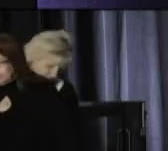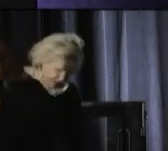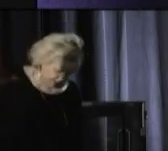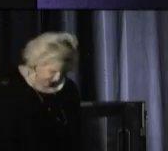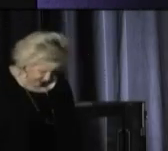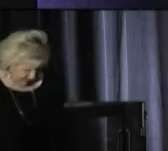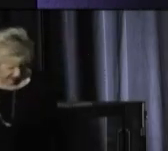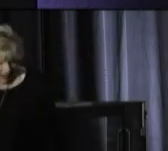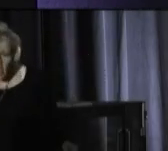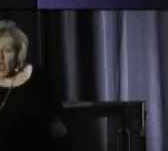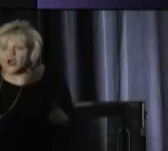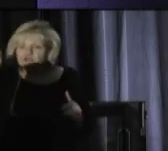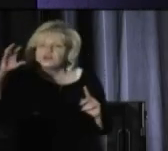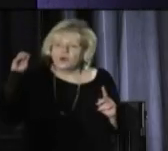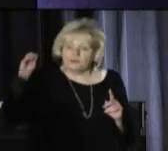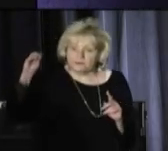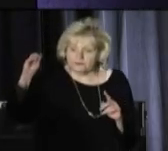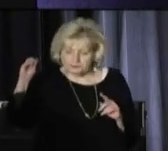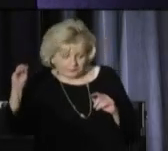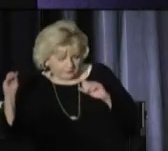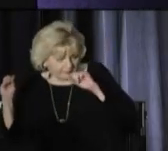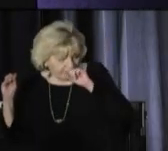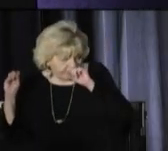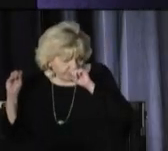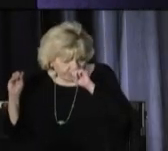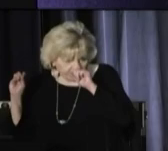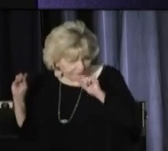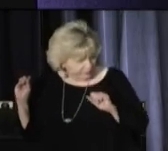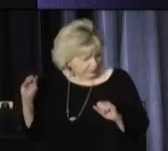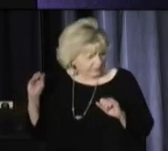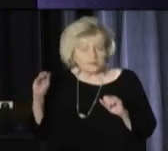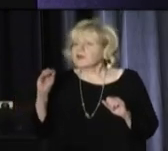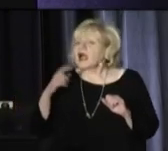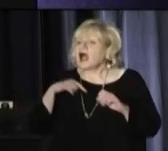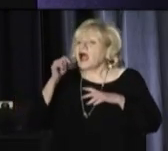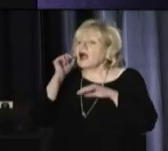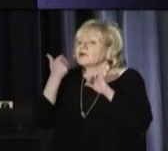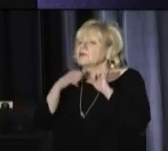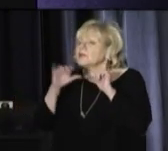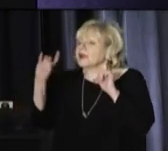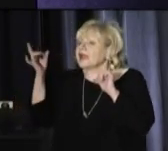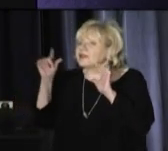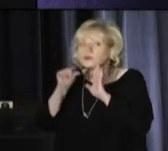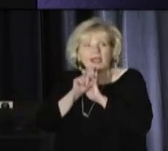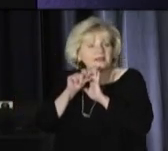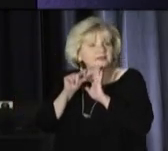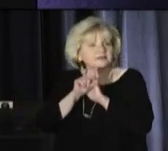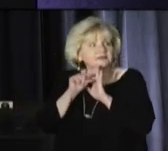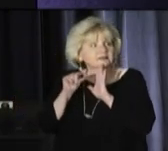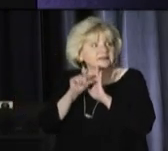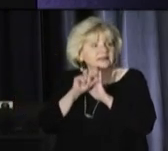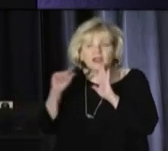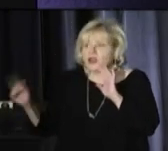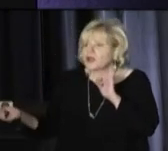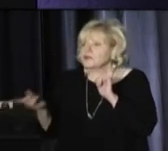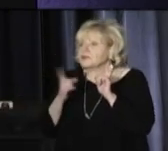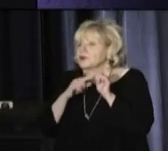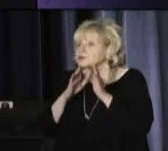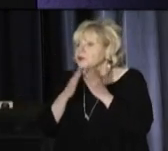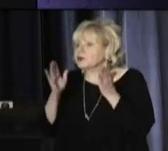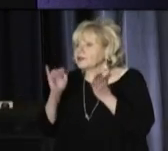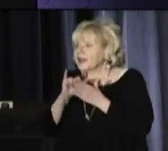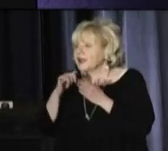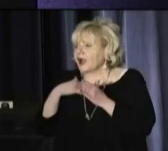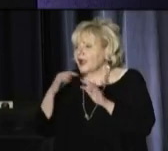so Sandra Cisneros, of course, I remember being in eighth grade, and that was the first book I'd ever read in a